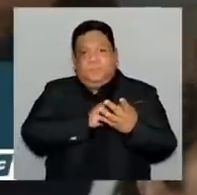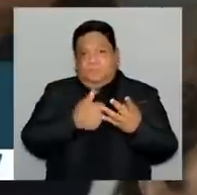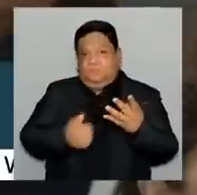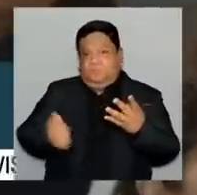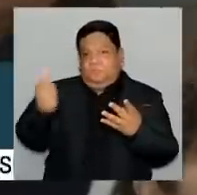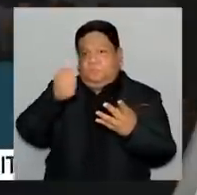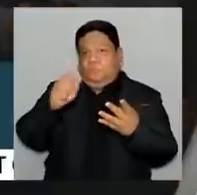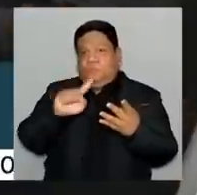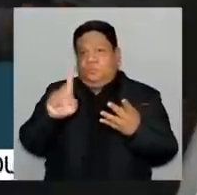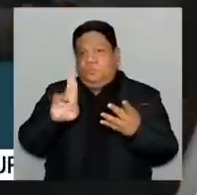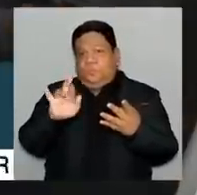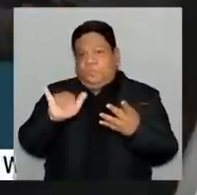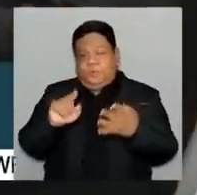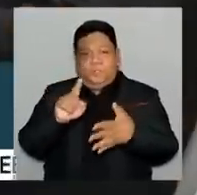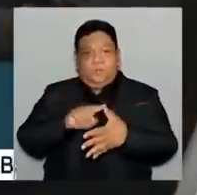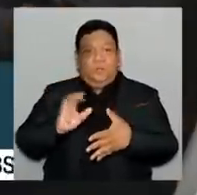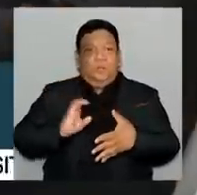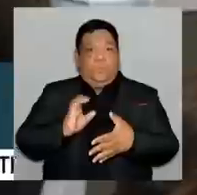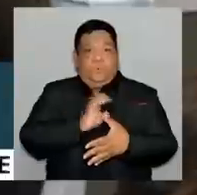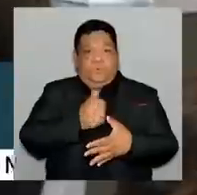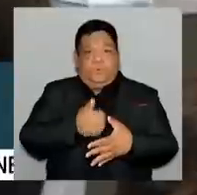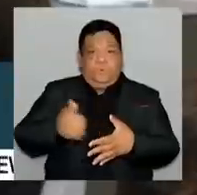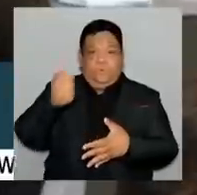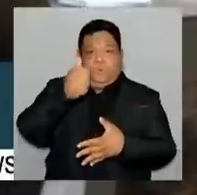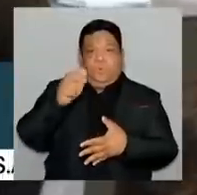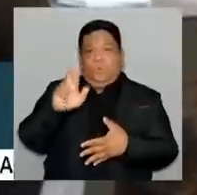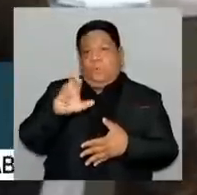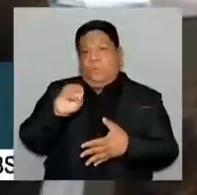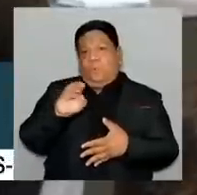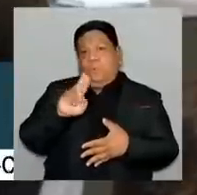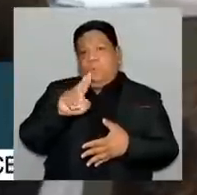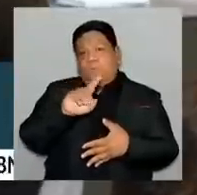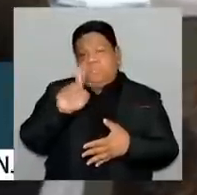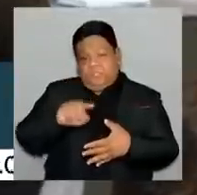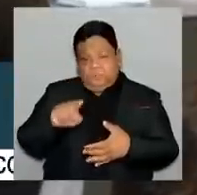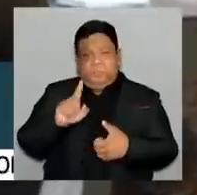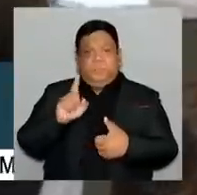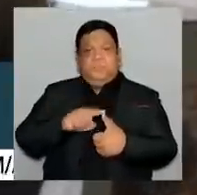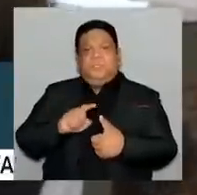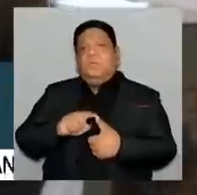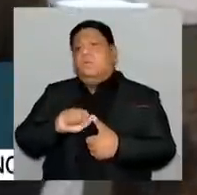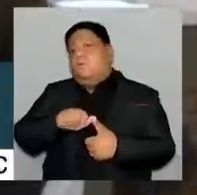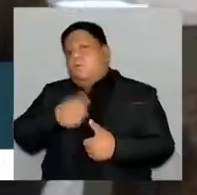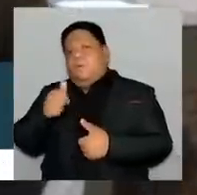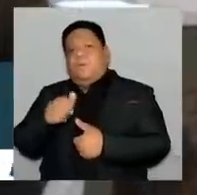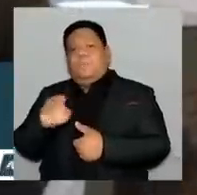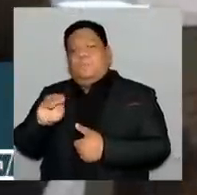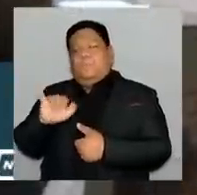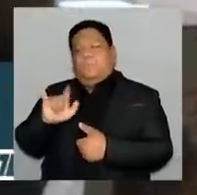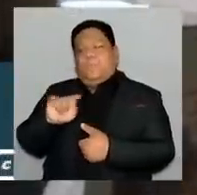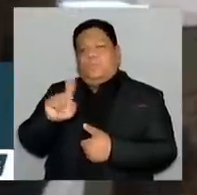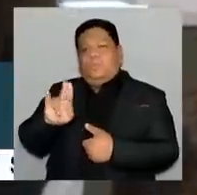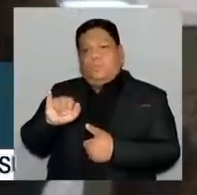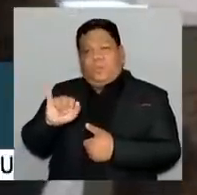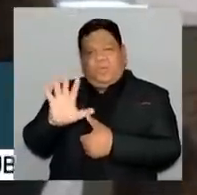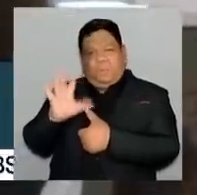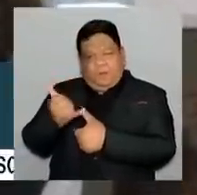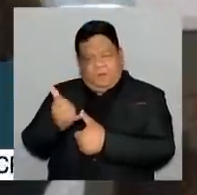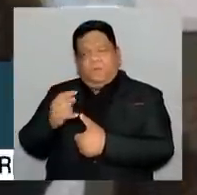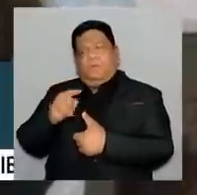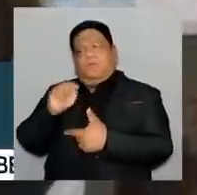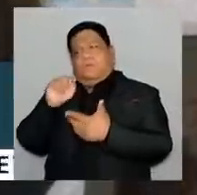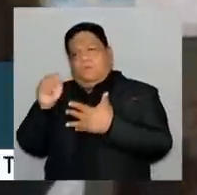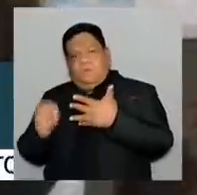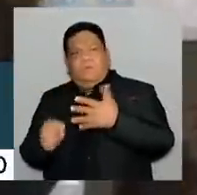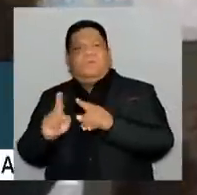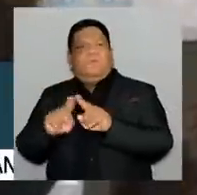House Speaker Martin Romualdez, the CEO of the Mitsui & Company, Kenichi Honi, and some members of the business delegation. The Department